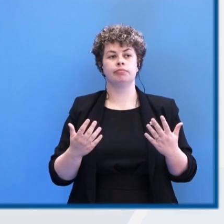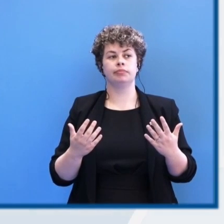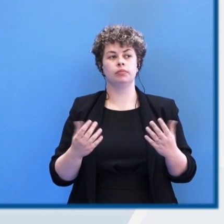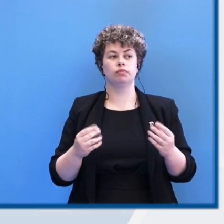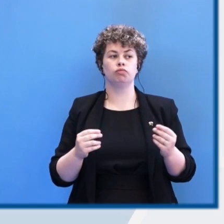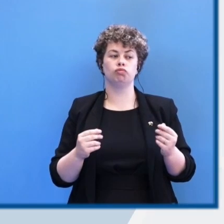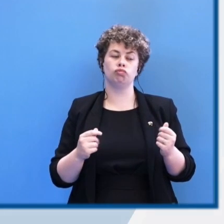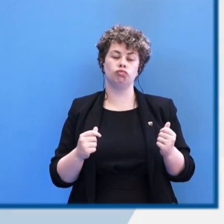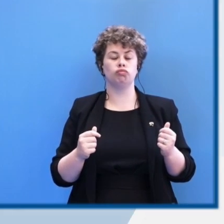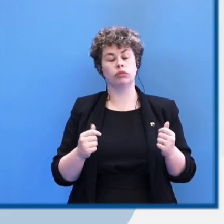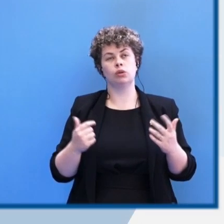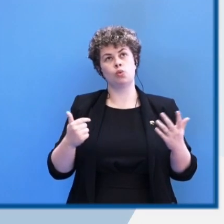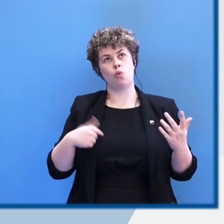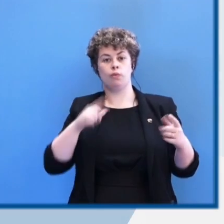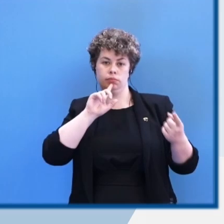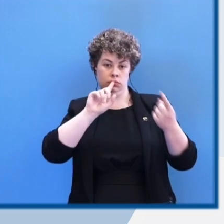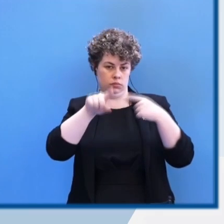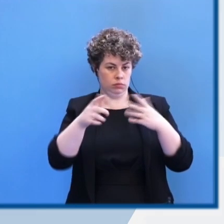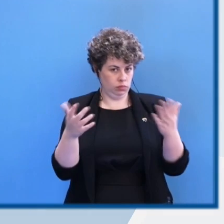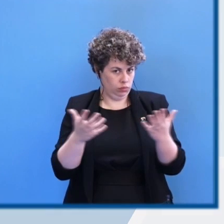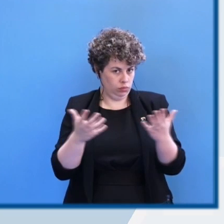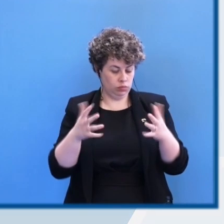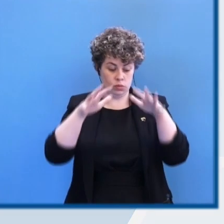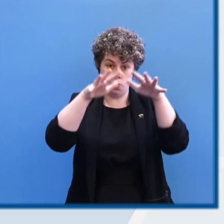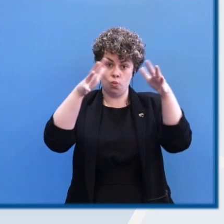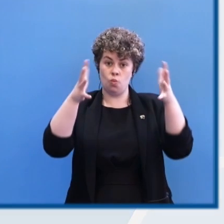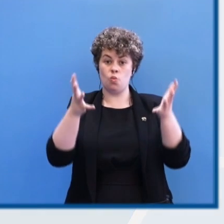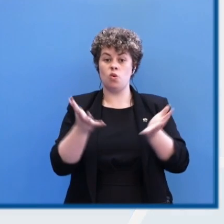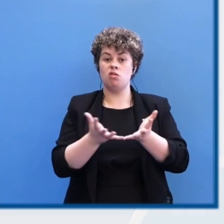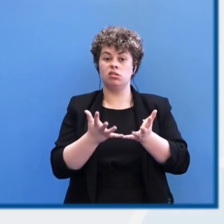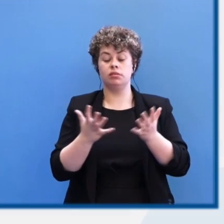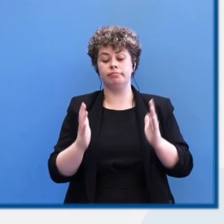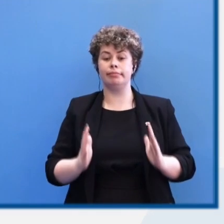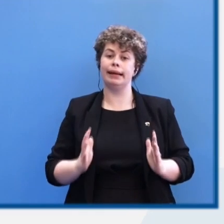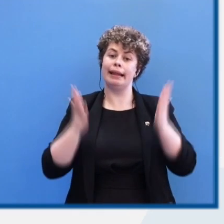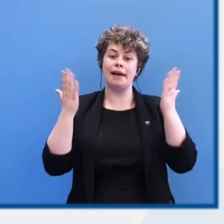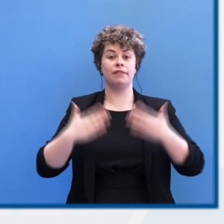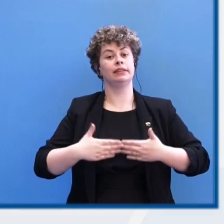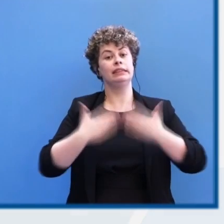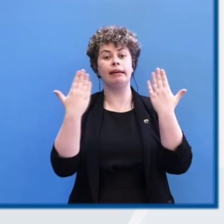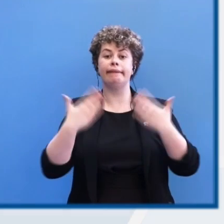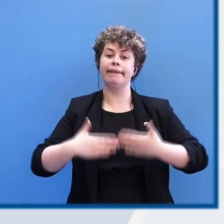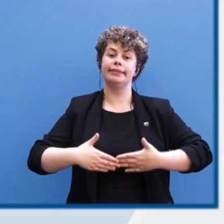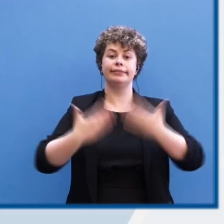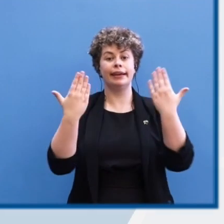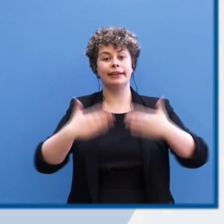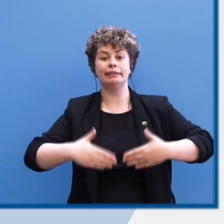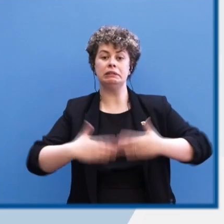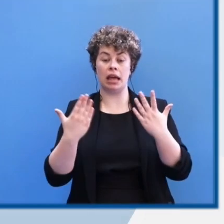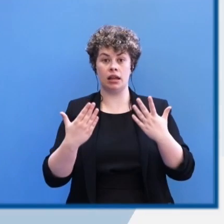immediately involved, but of course the finance minister has to enable that the structures can be